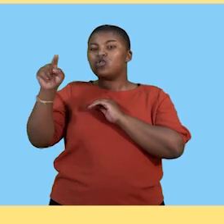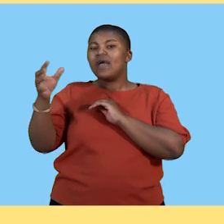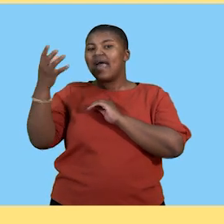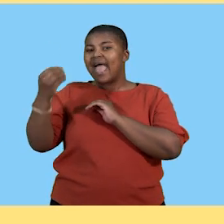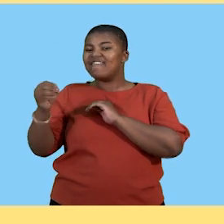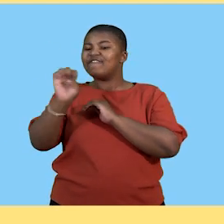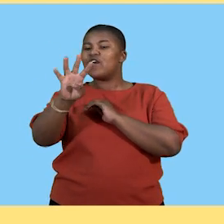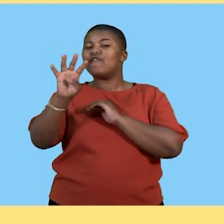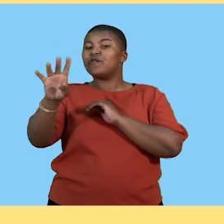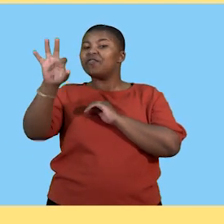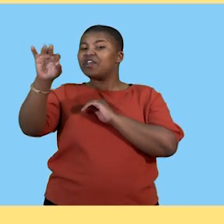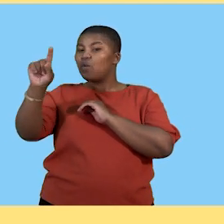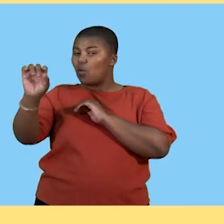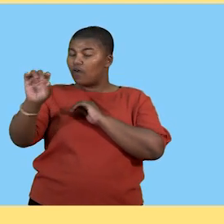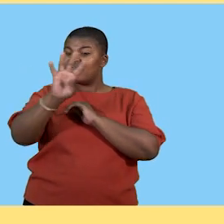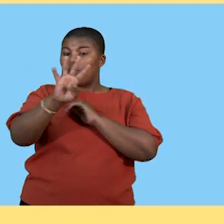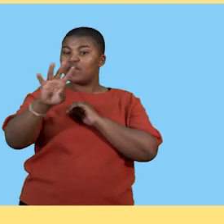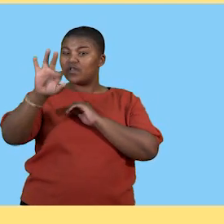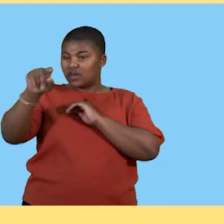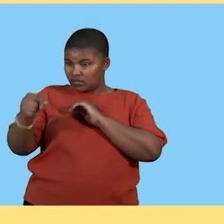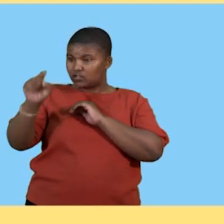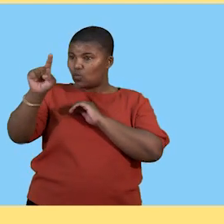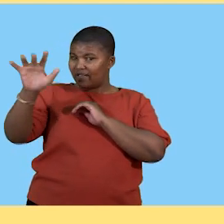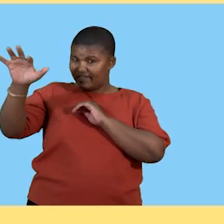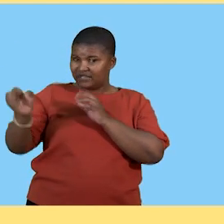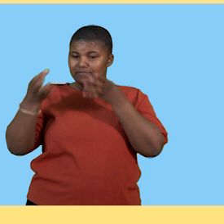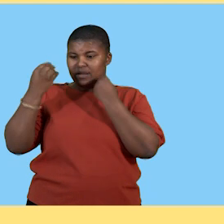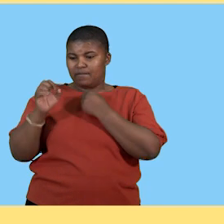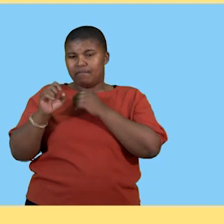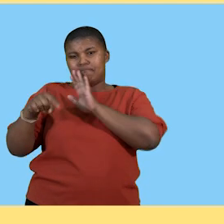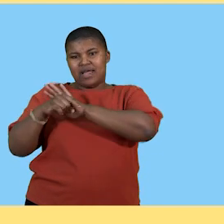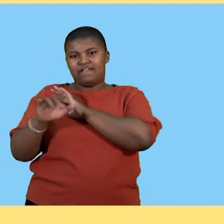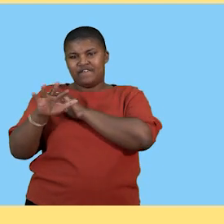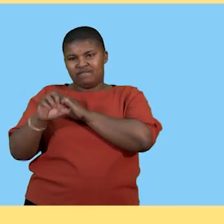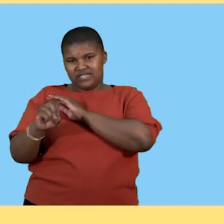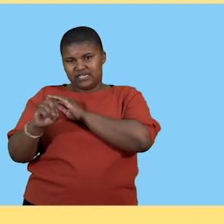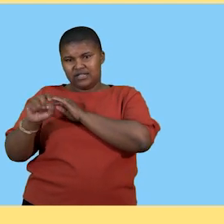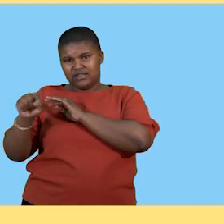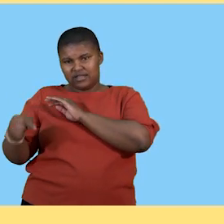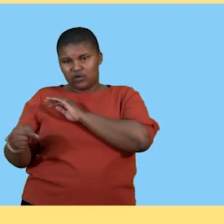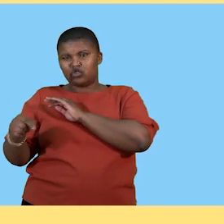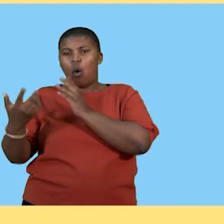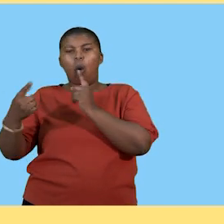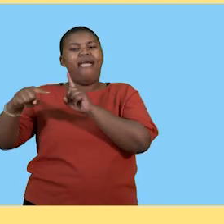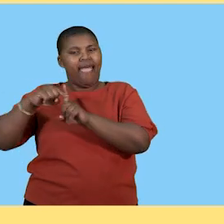Then you have 443,150 plus 50,000, that gives you